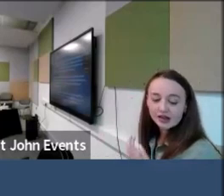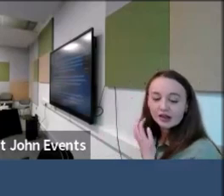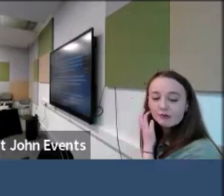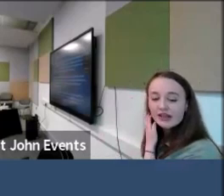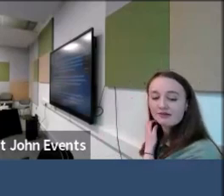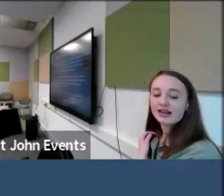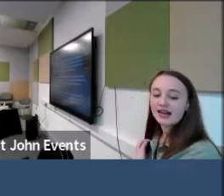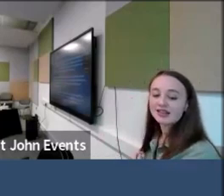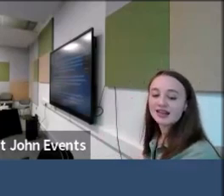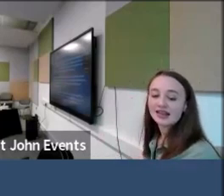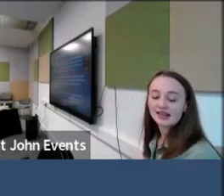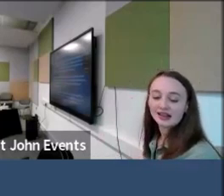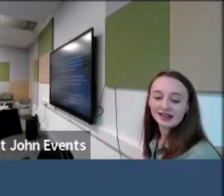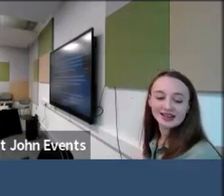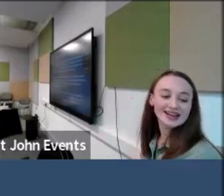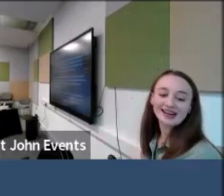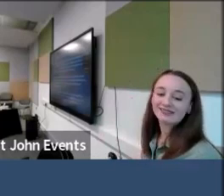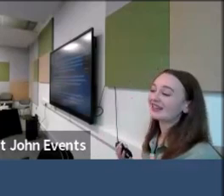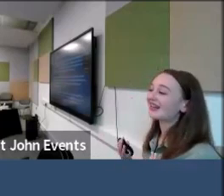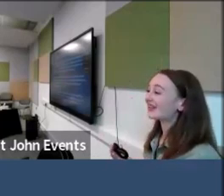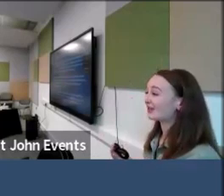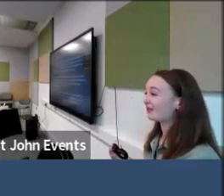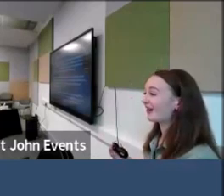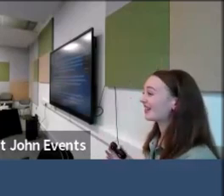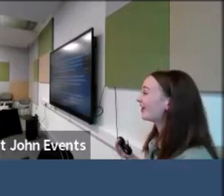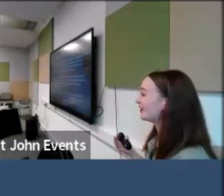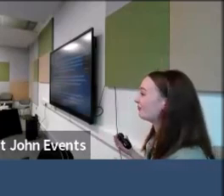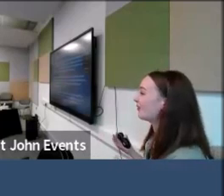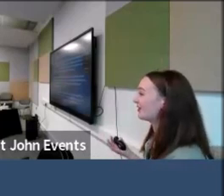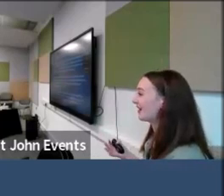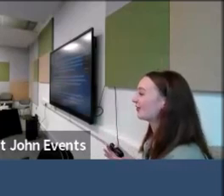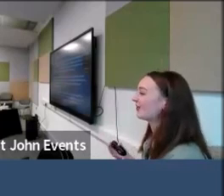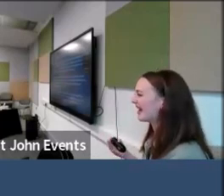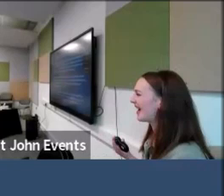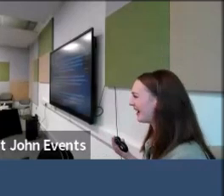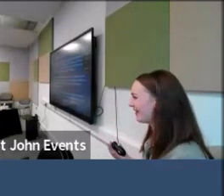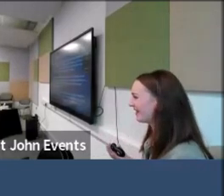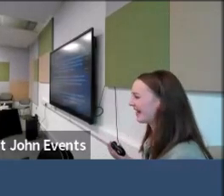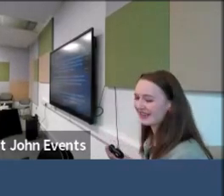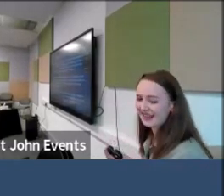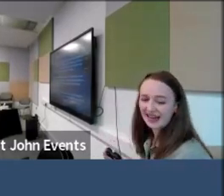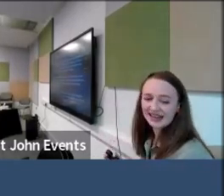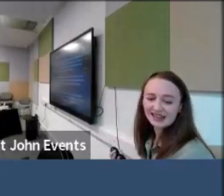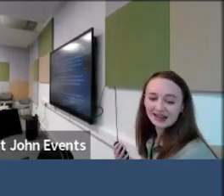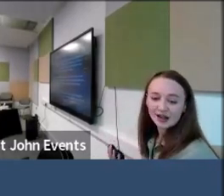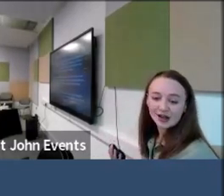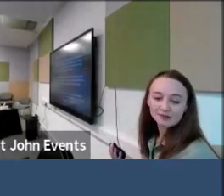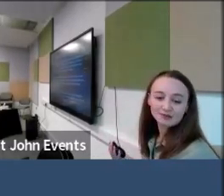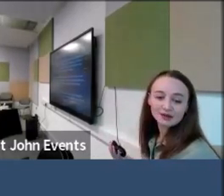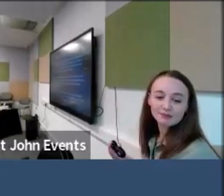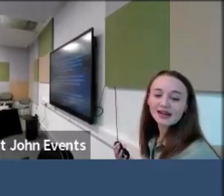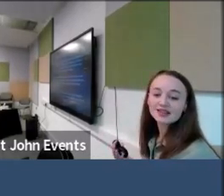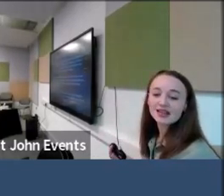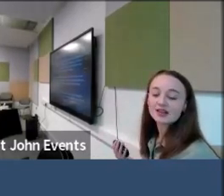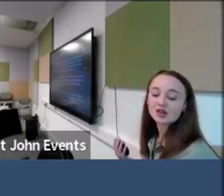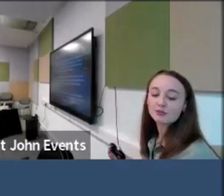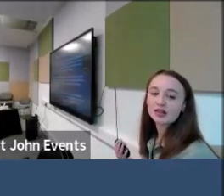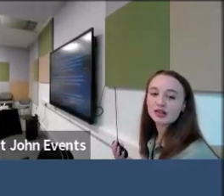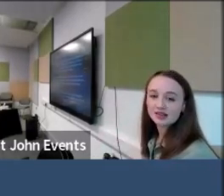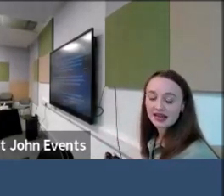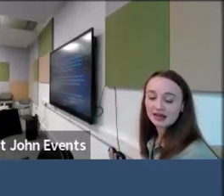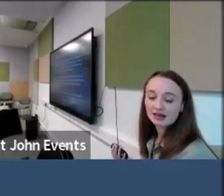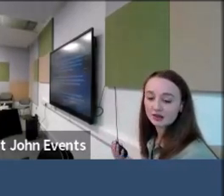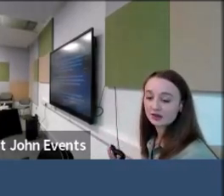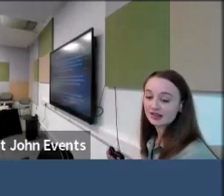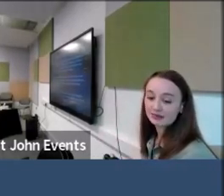all. When in reality, again, I really like this phrase. I heard it once and I thought, yeah, I really like that. The best thing that